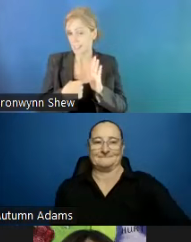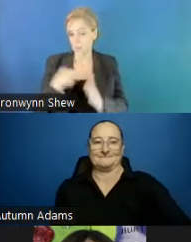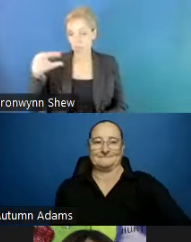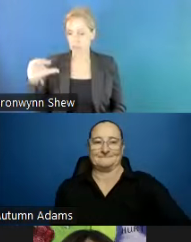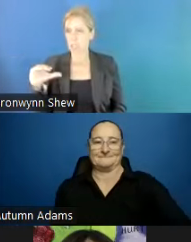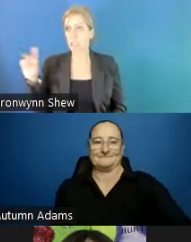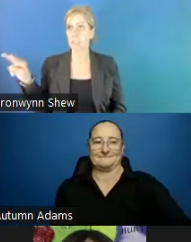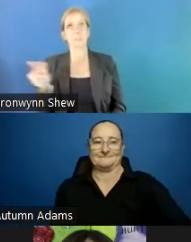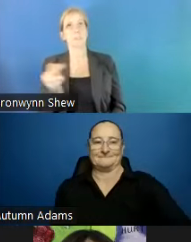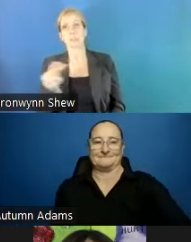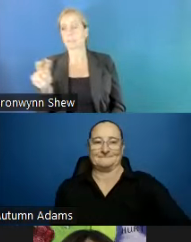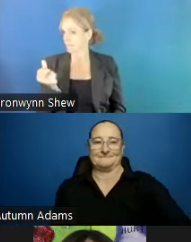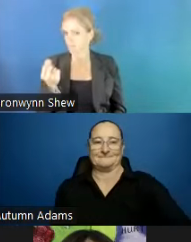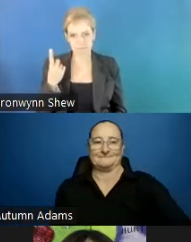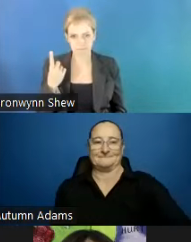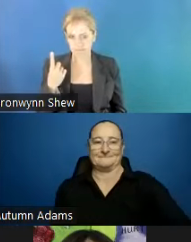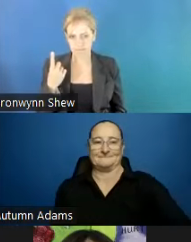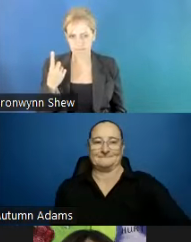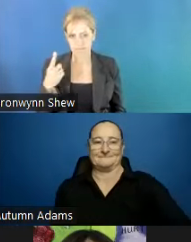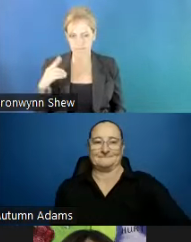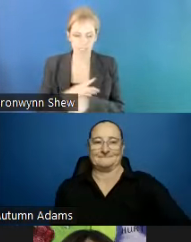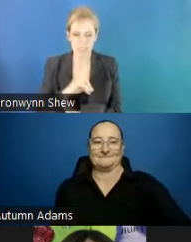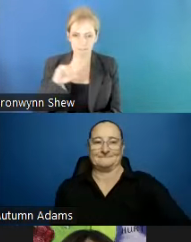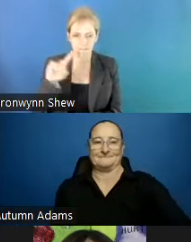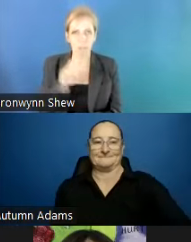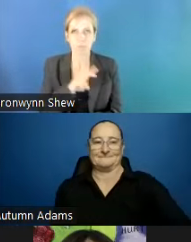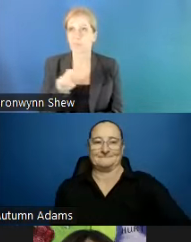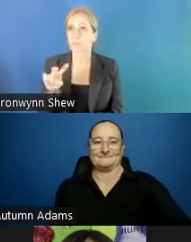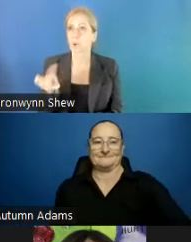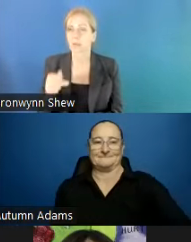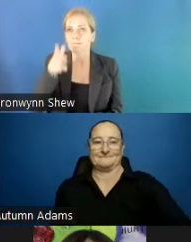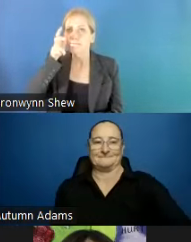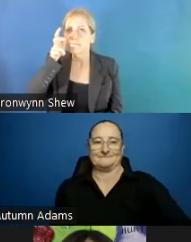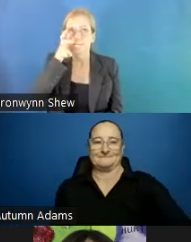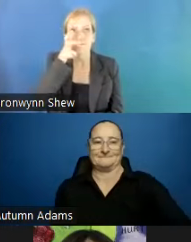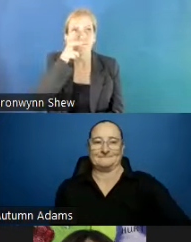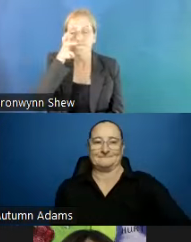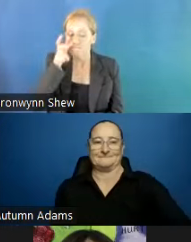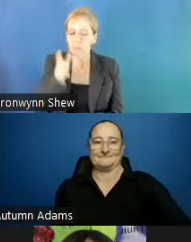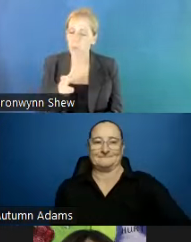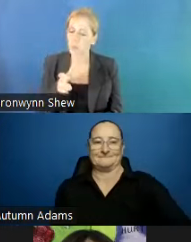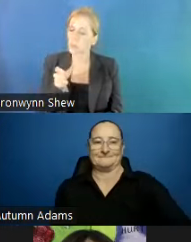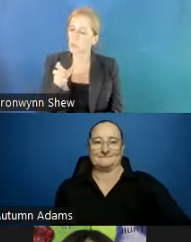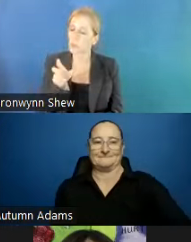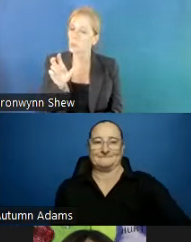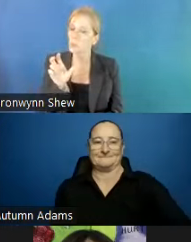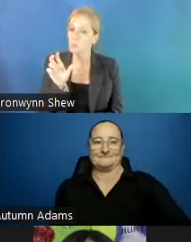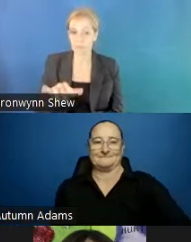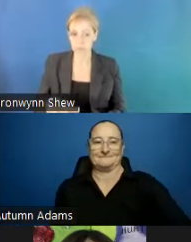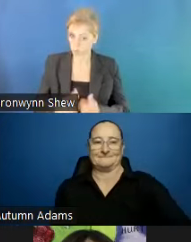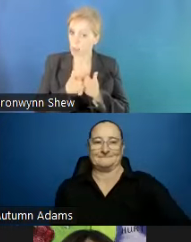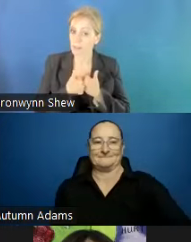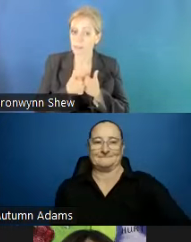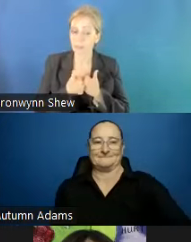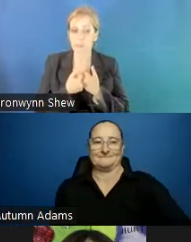can tell you is what they're able to see. So you can see that that can be quite the challenge. There's a lot of